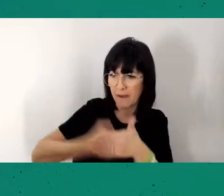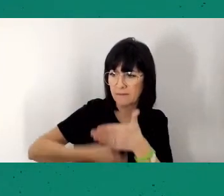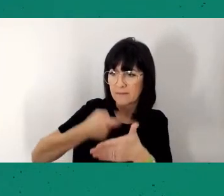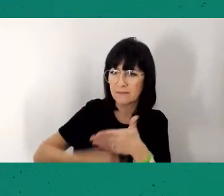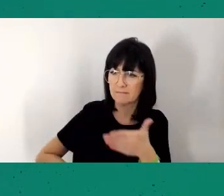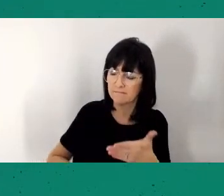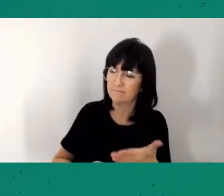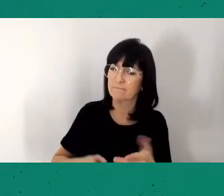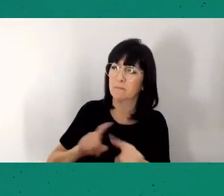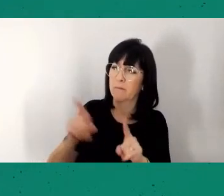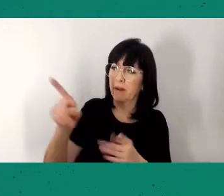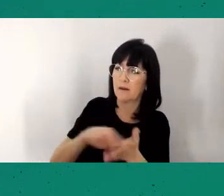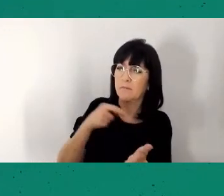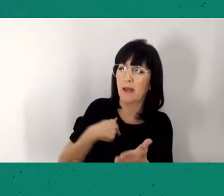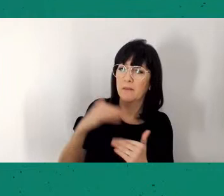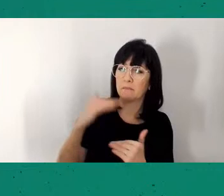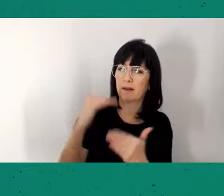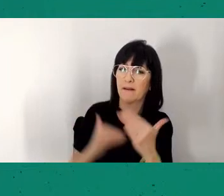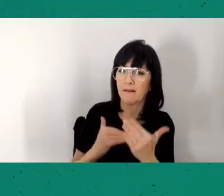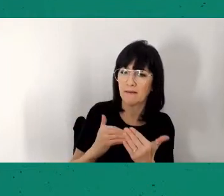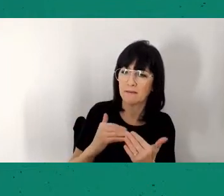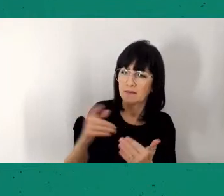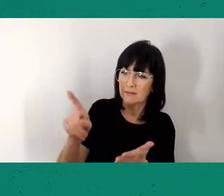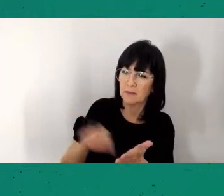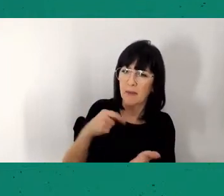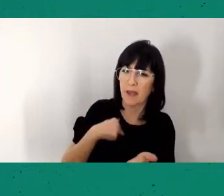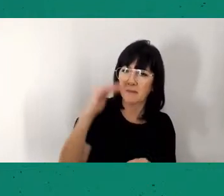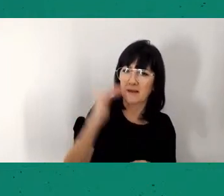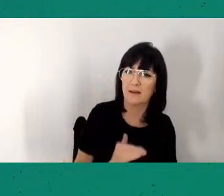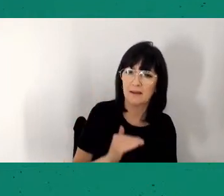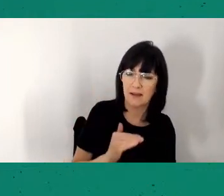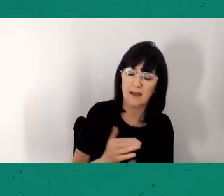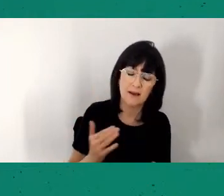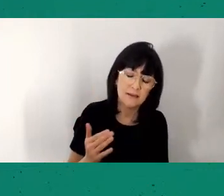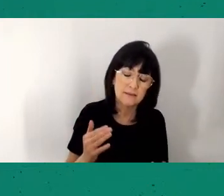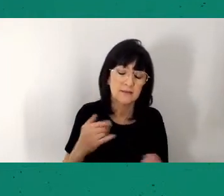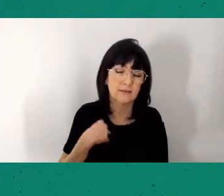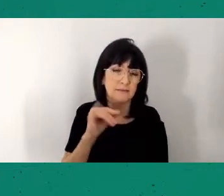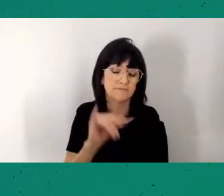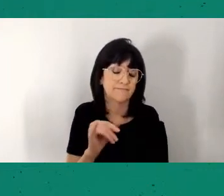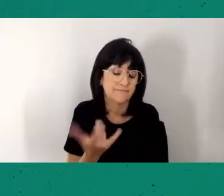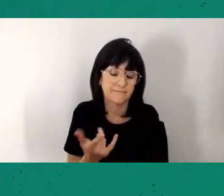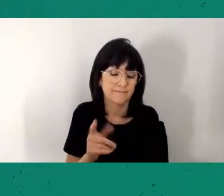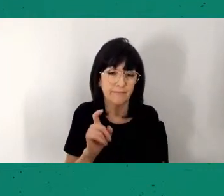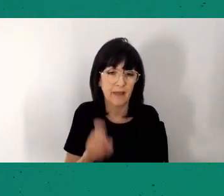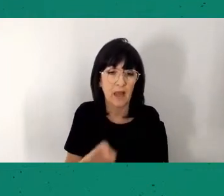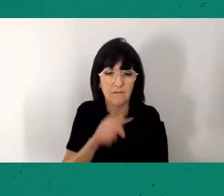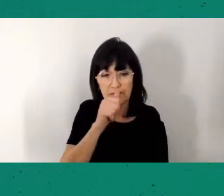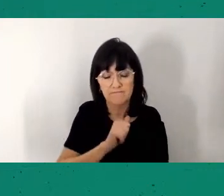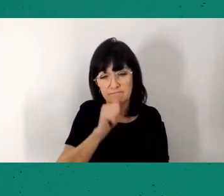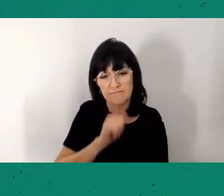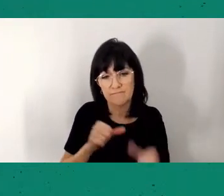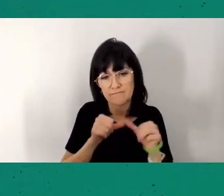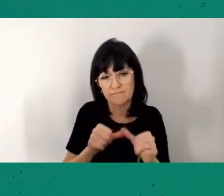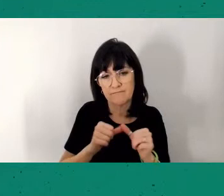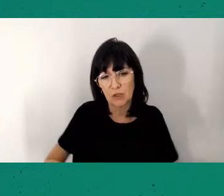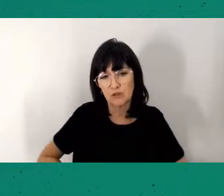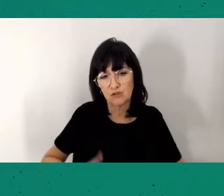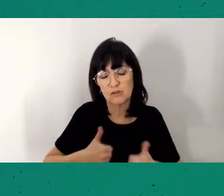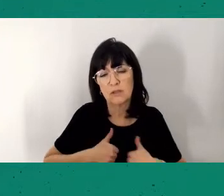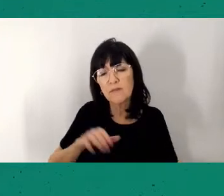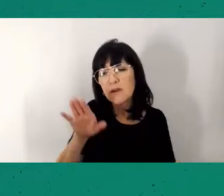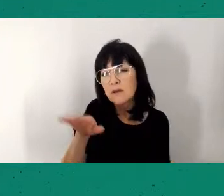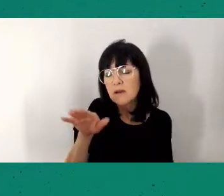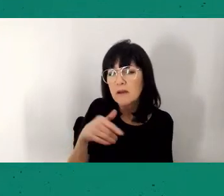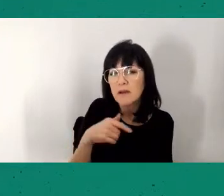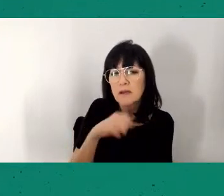any happier about it, you just do what you have to do to survive. So I'm interested,